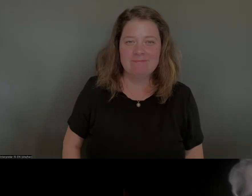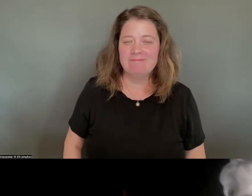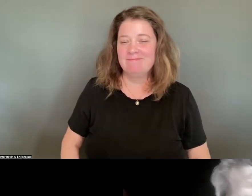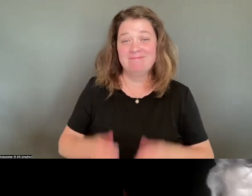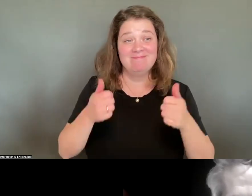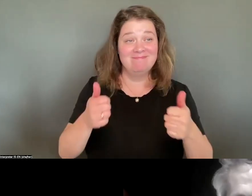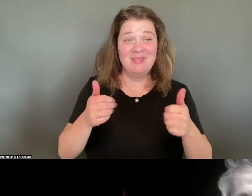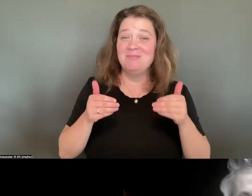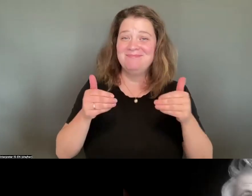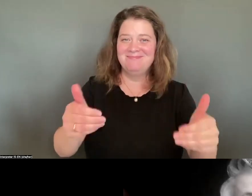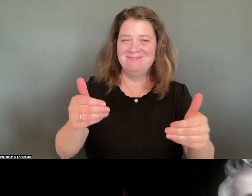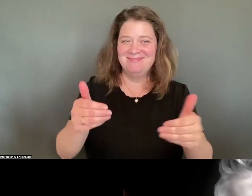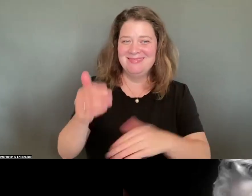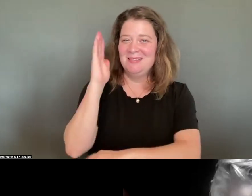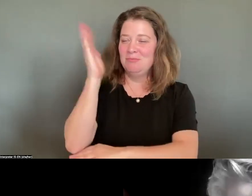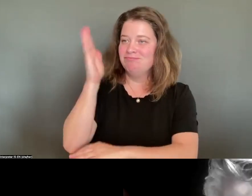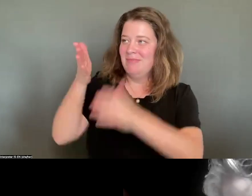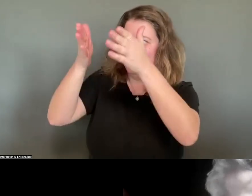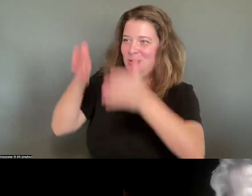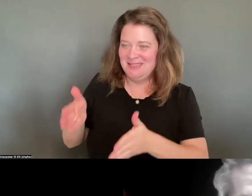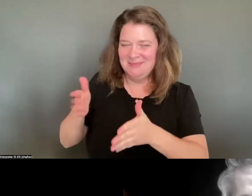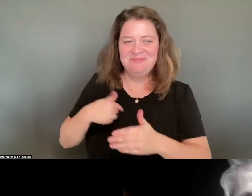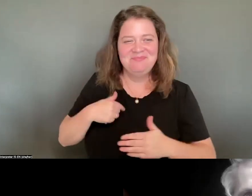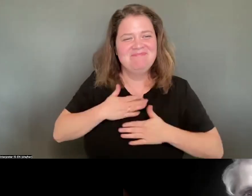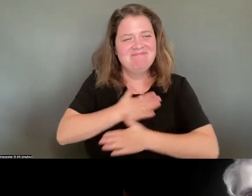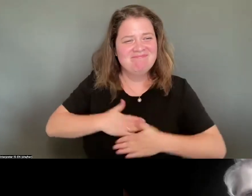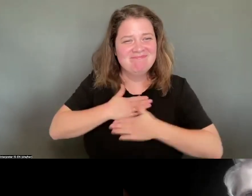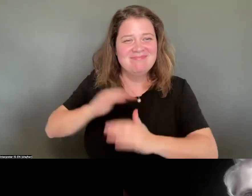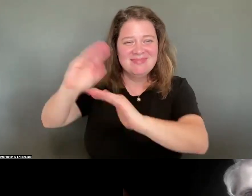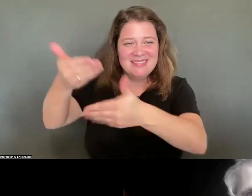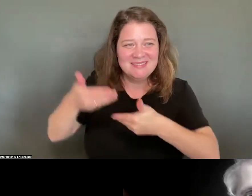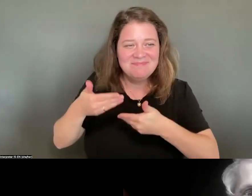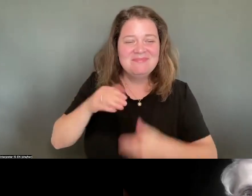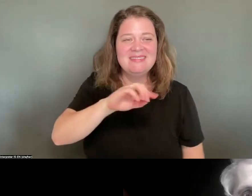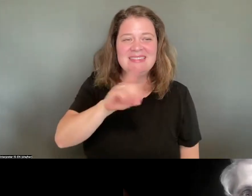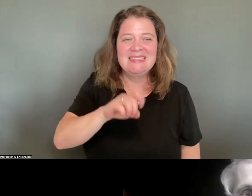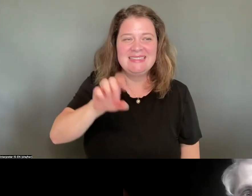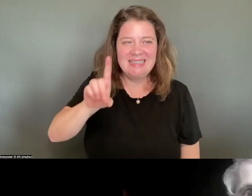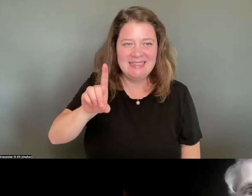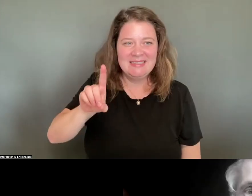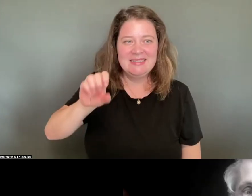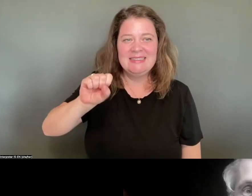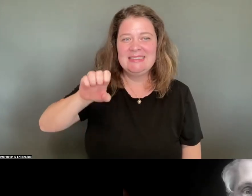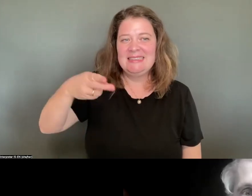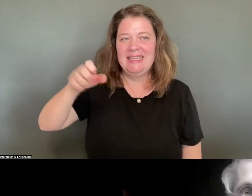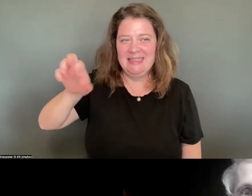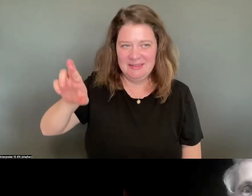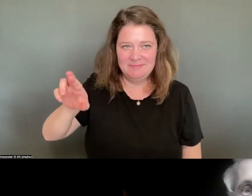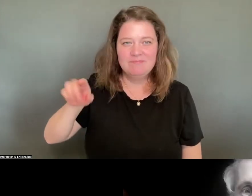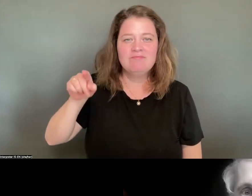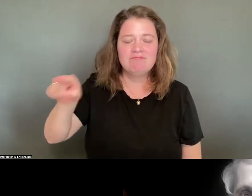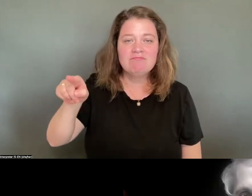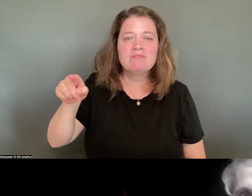Presenter today. It's my great pleasure to introduce Zed Sevcikova-Sehyr. Zed leads the